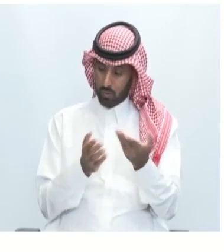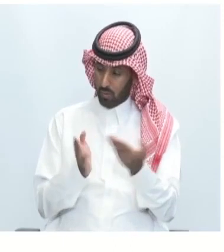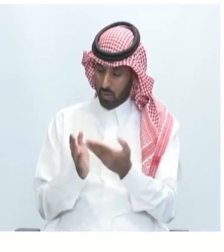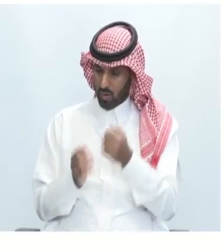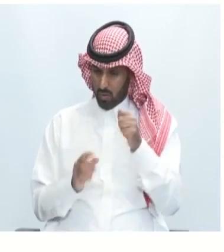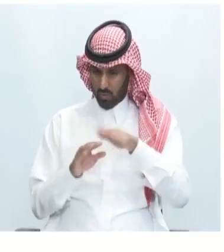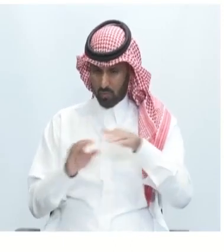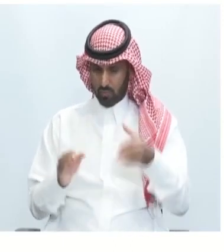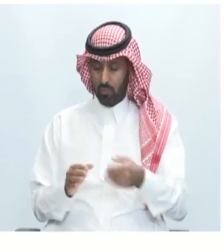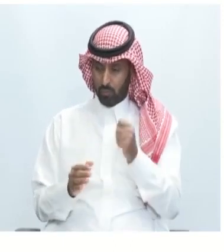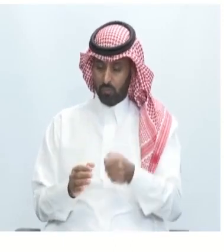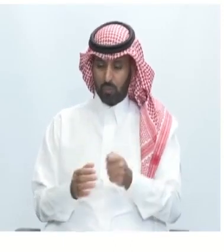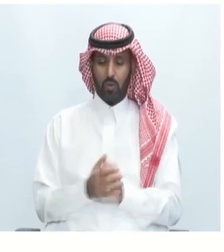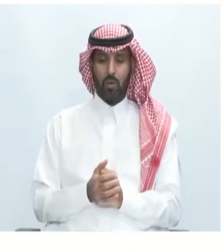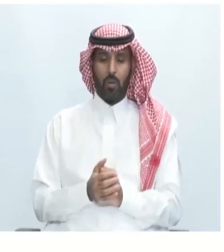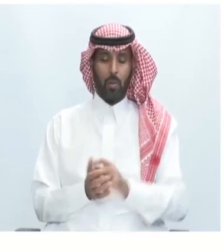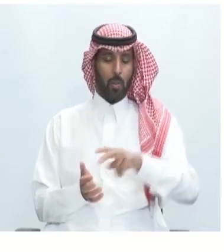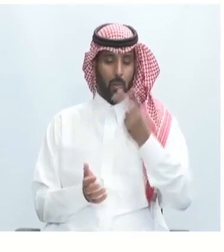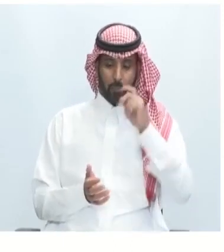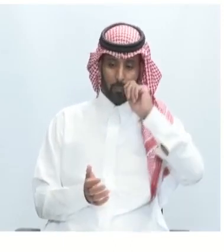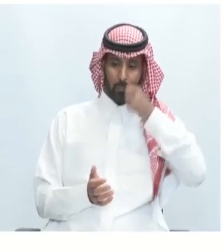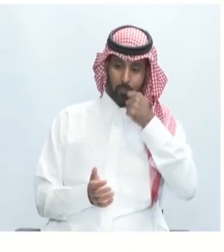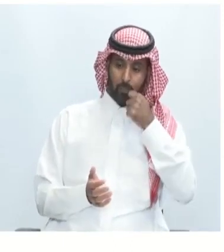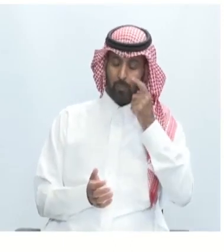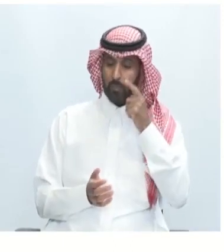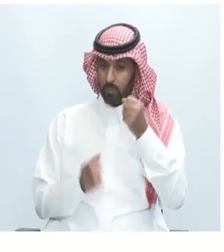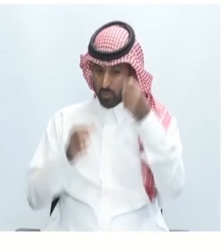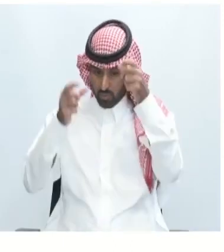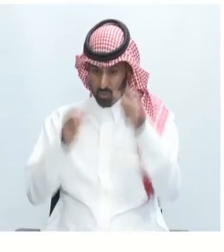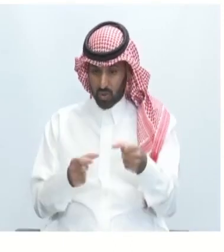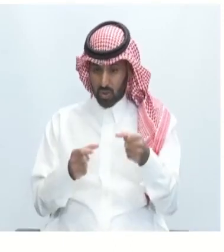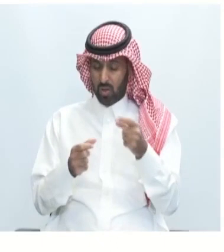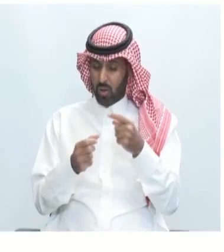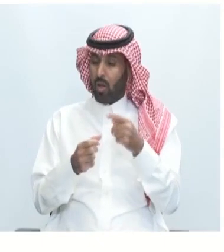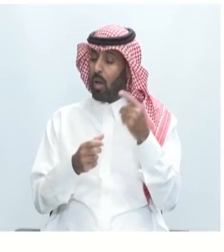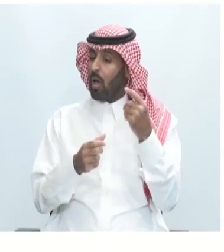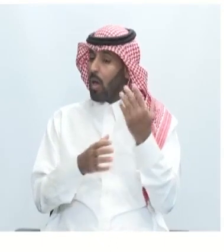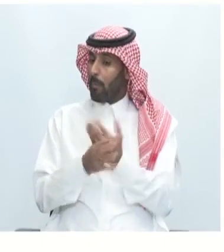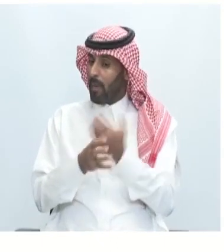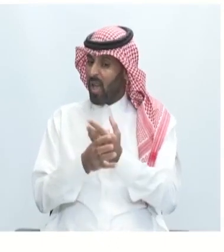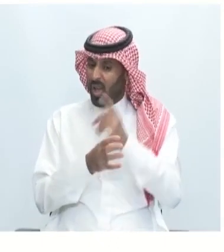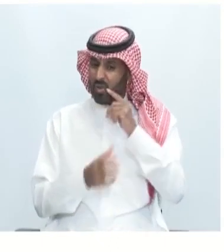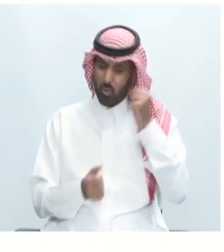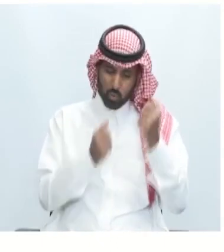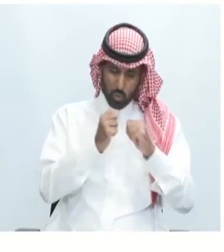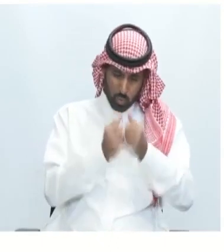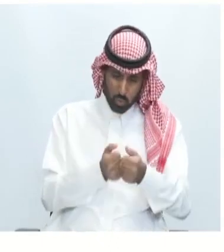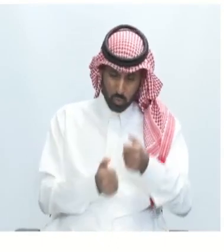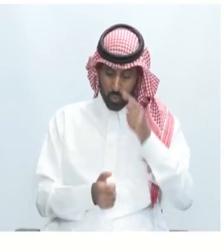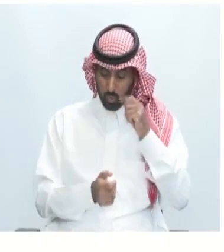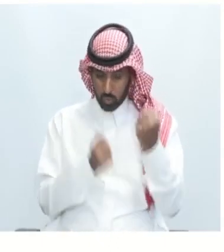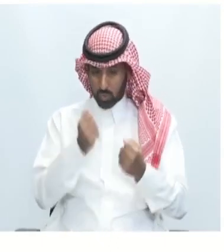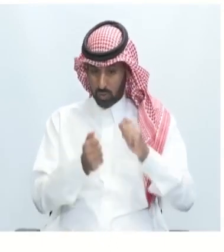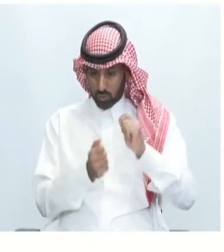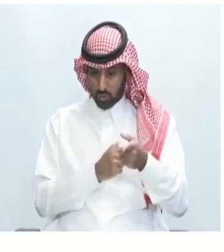Excellent. What about number two? Man jailed for driving too fast. Man jailed